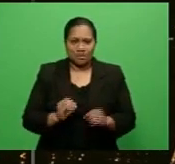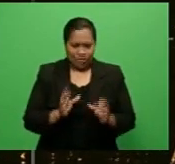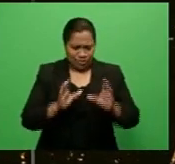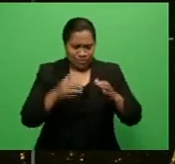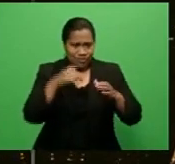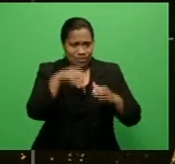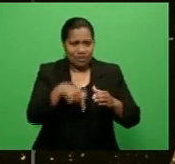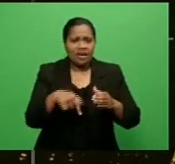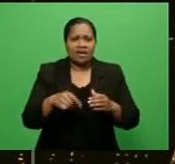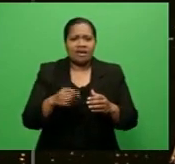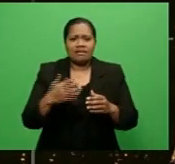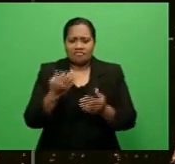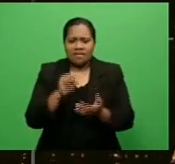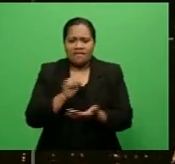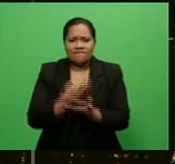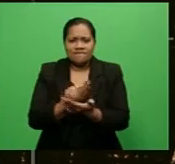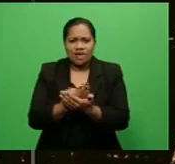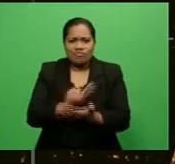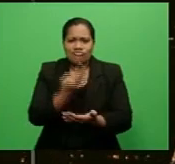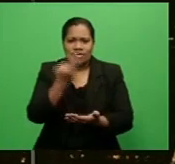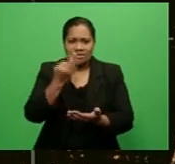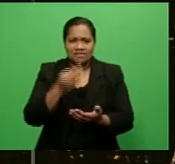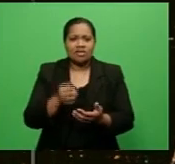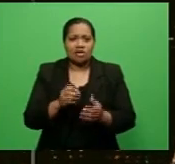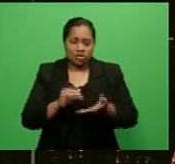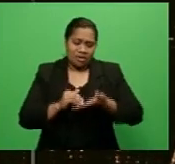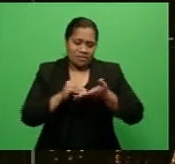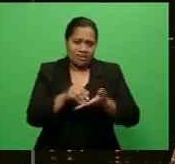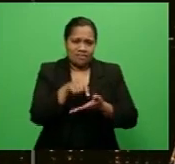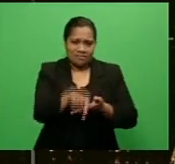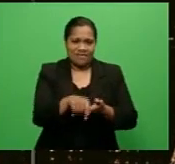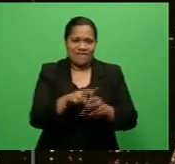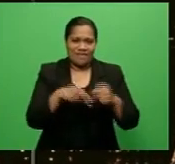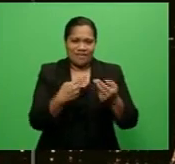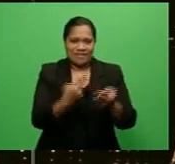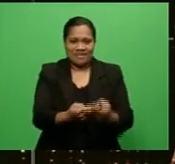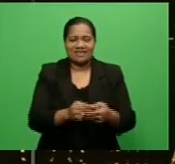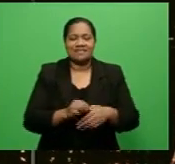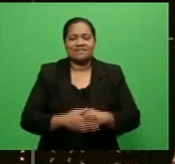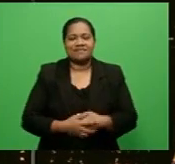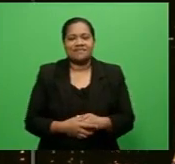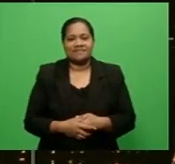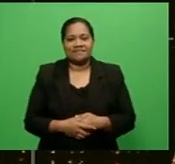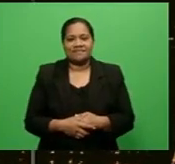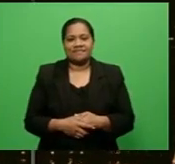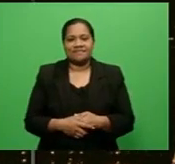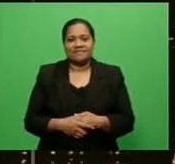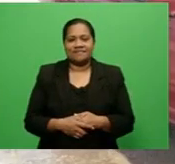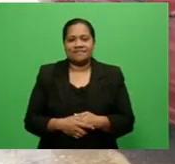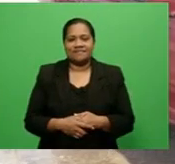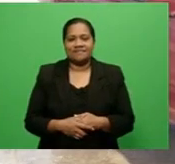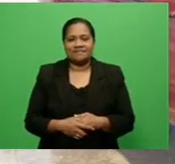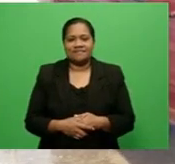Car Wash in Nandi to build a decent home for the family. Details with Felipe Naikaso. More